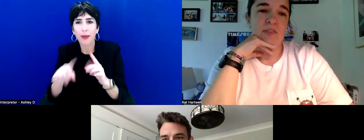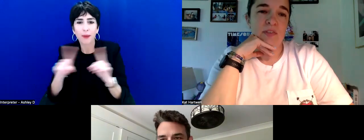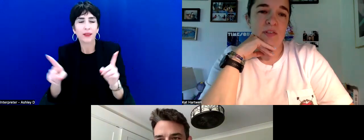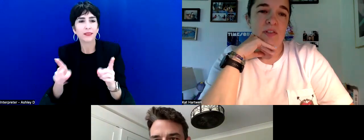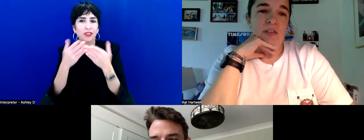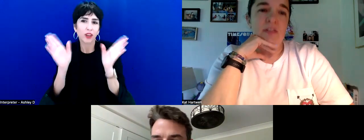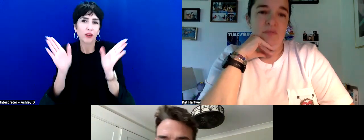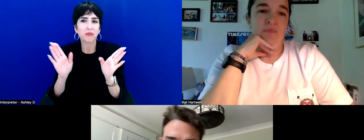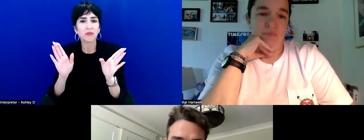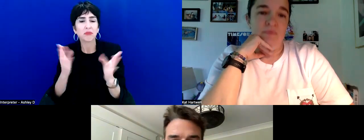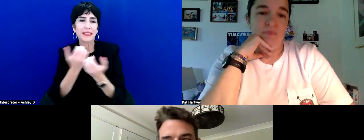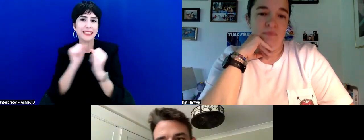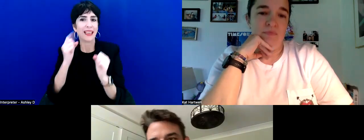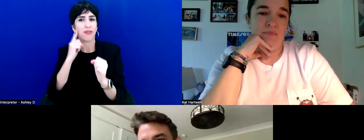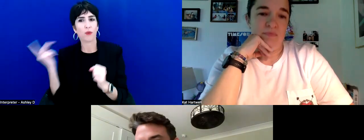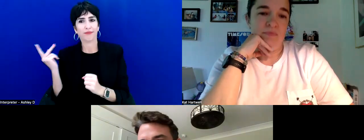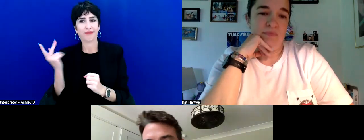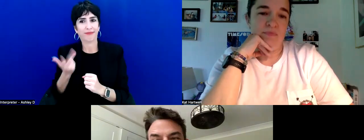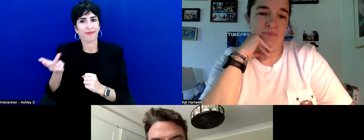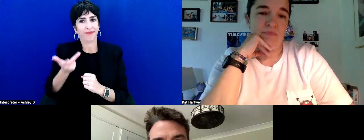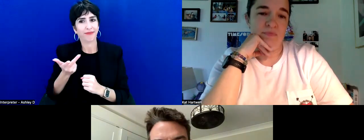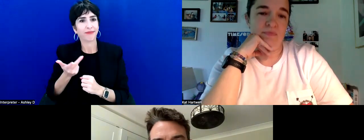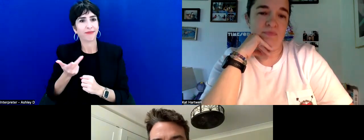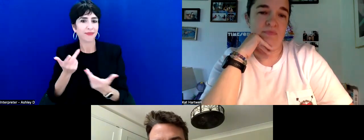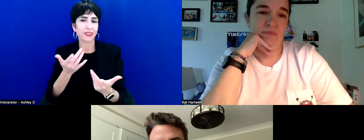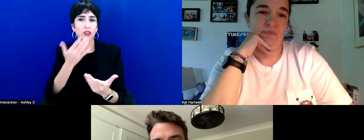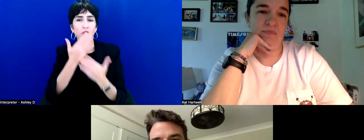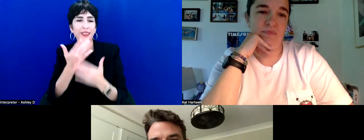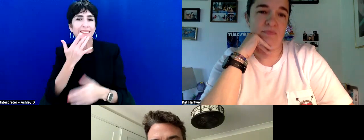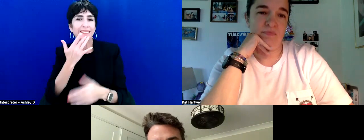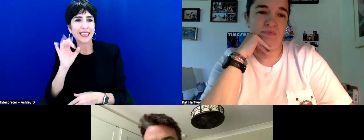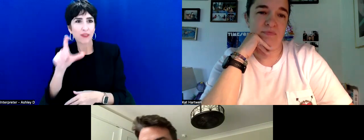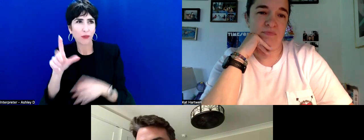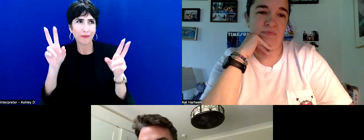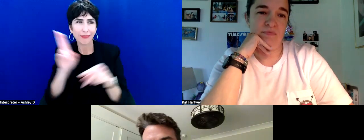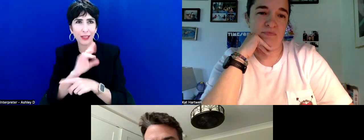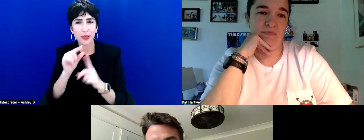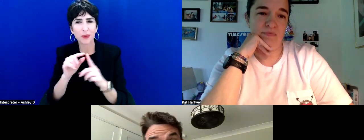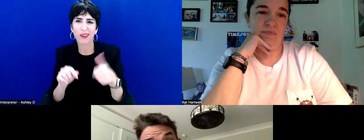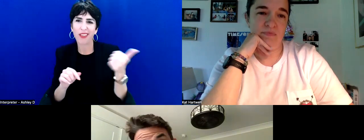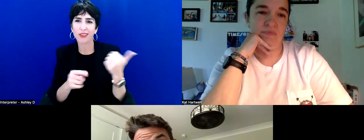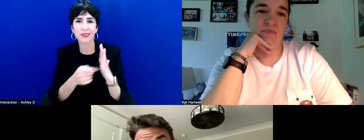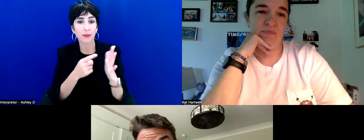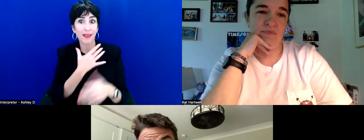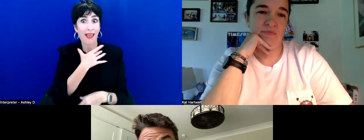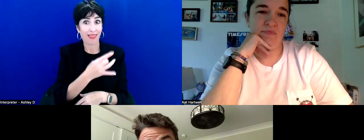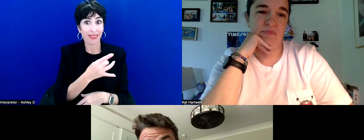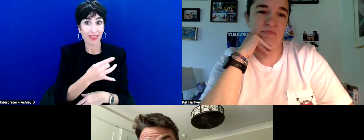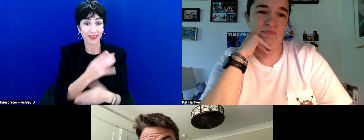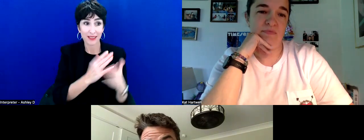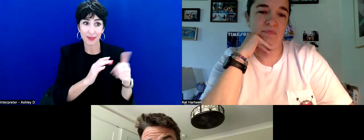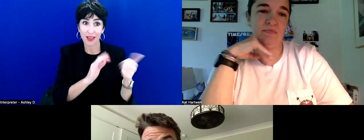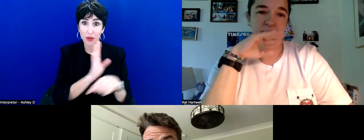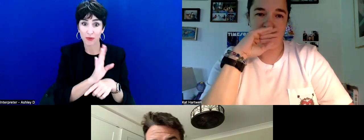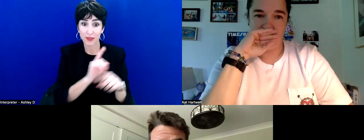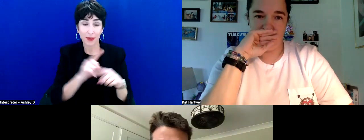but at least it's somewhat tasteful, if I can use that. Whereas other movies, I like some of these other